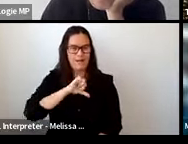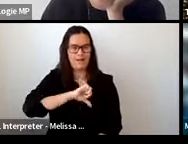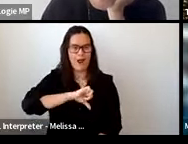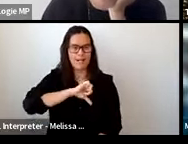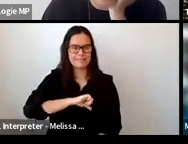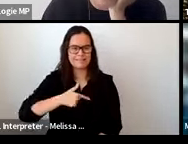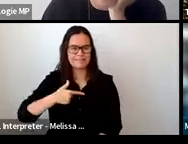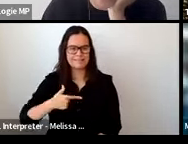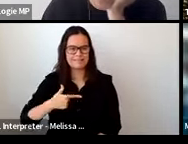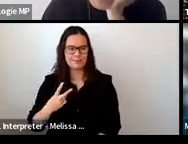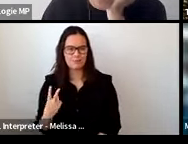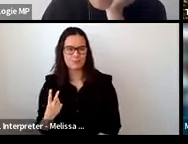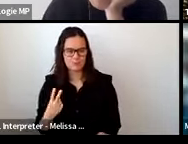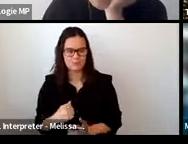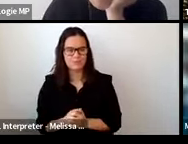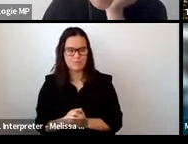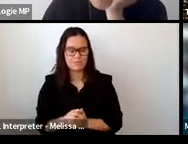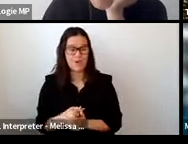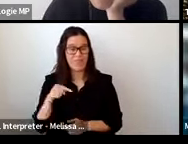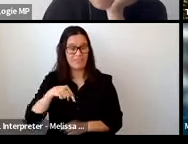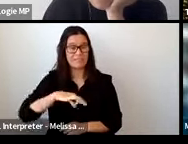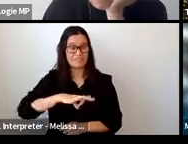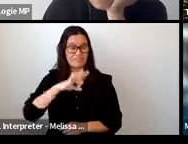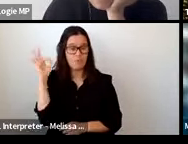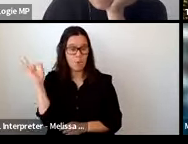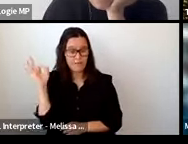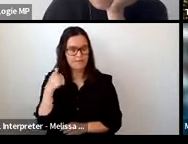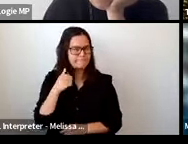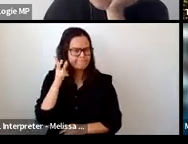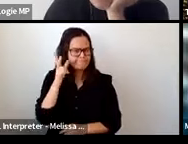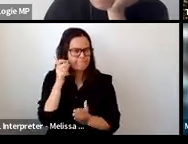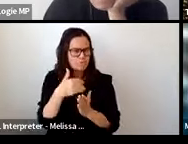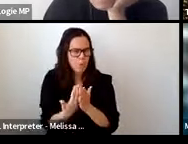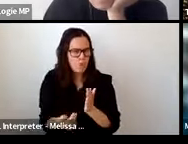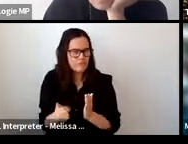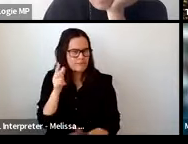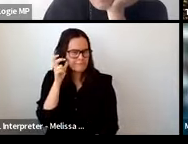are none of the stories that I've heard this morning since 9 o'clock that are at all